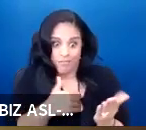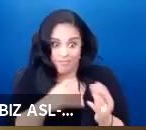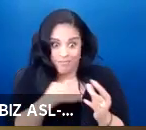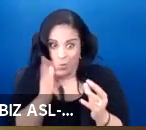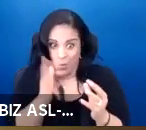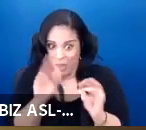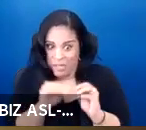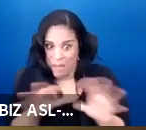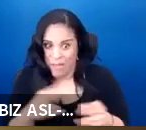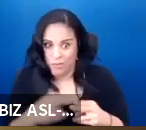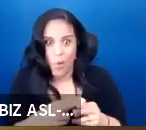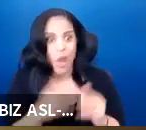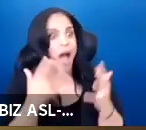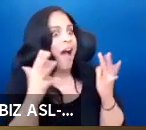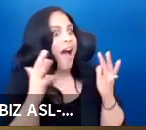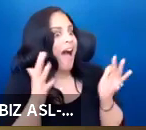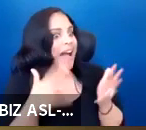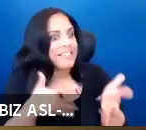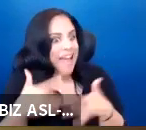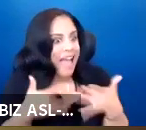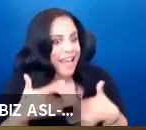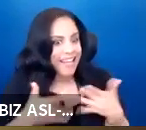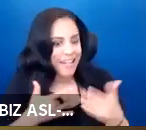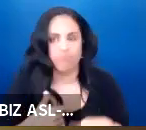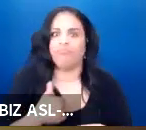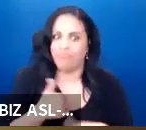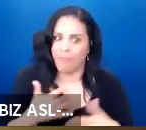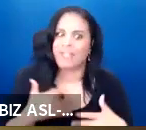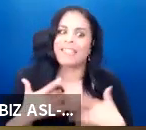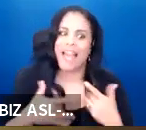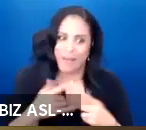so exciting. Yeah, I'm very excited about it.